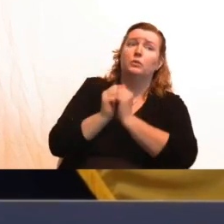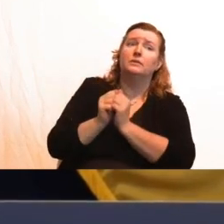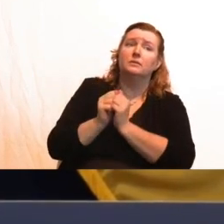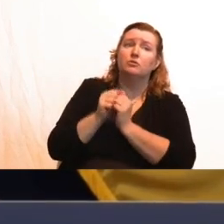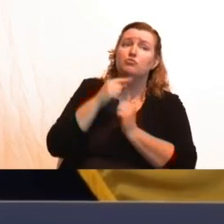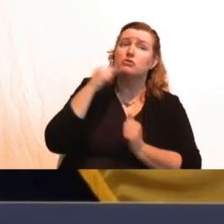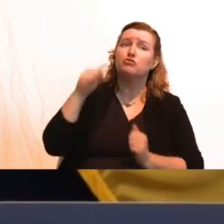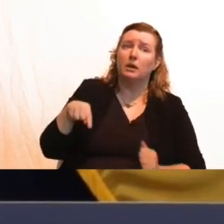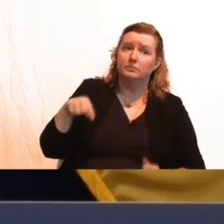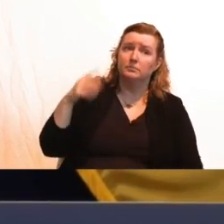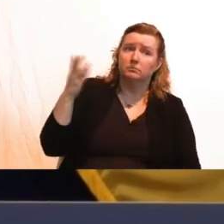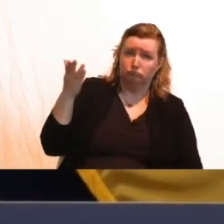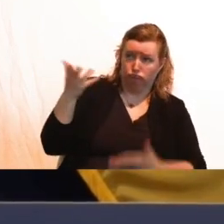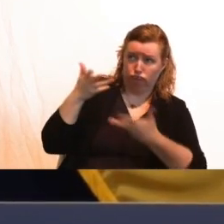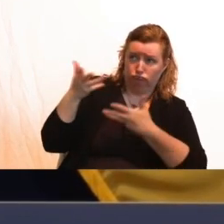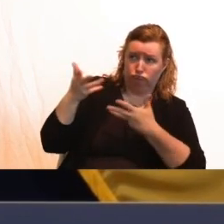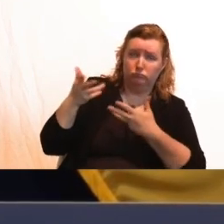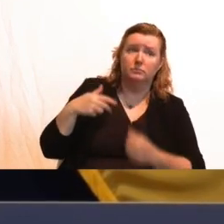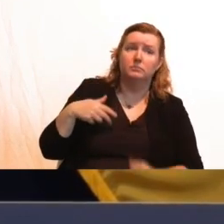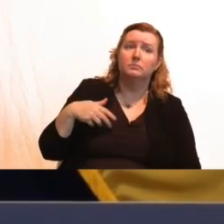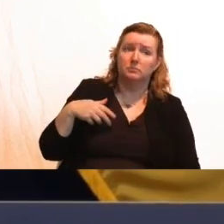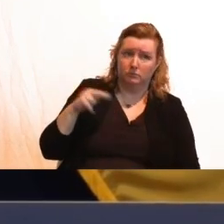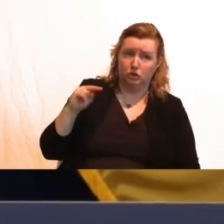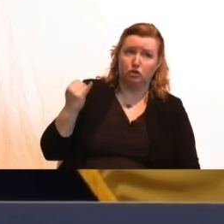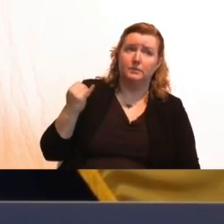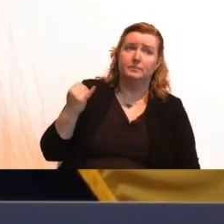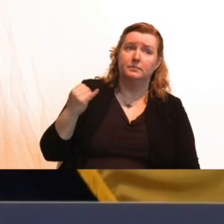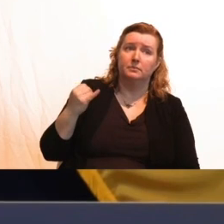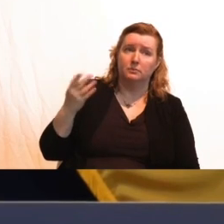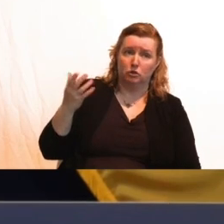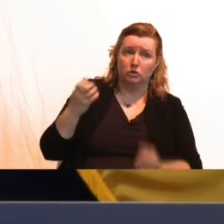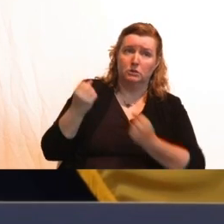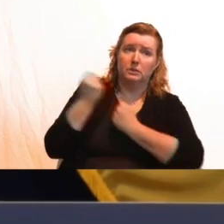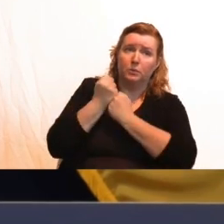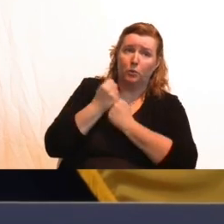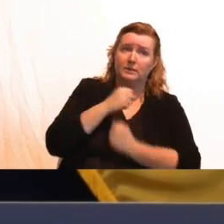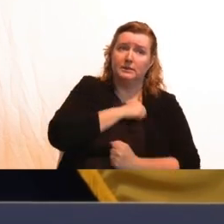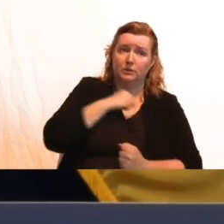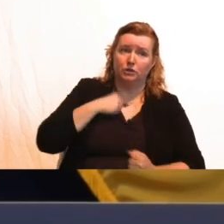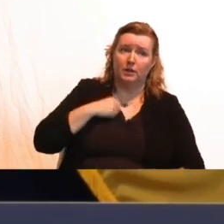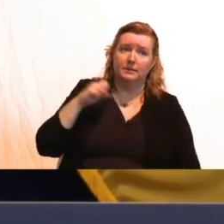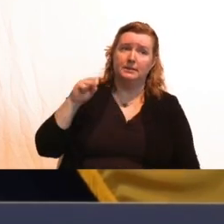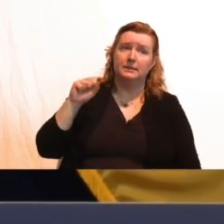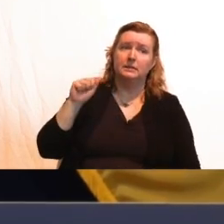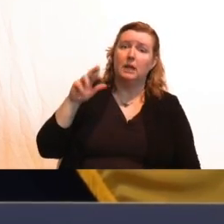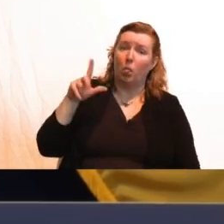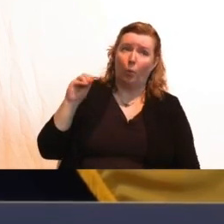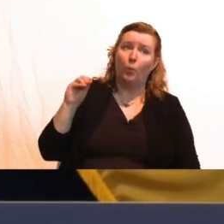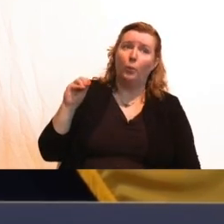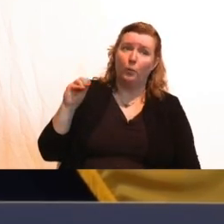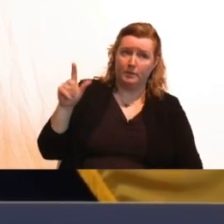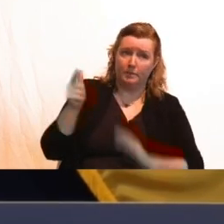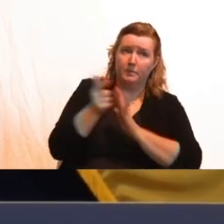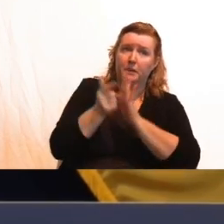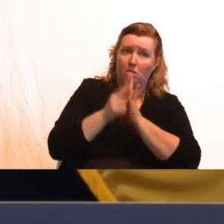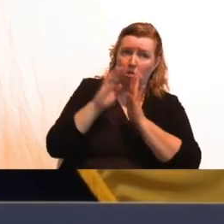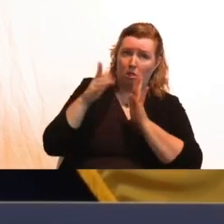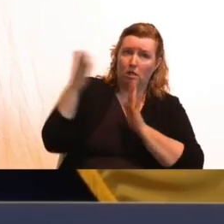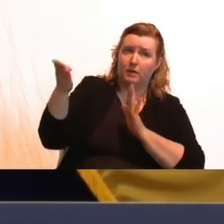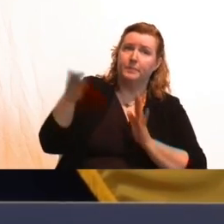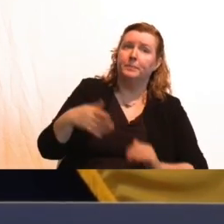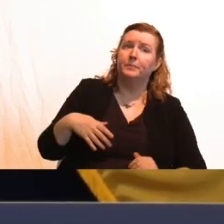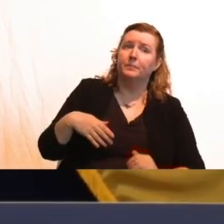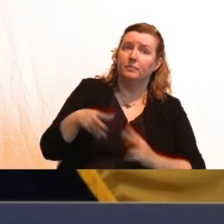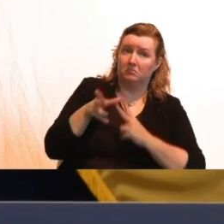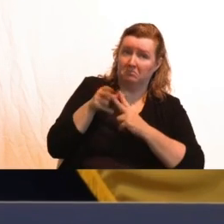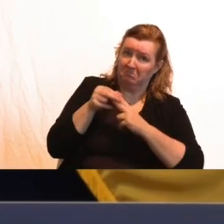bill. Do you think that those two actions combined are sort of enough to deal with New Jersey's role in this interaction?